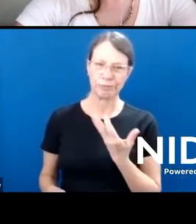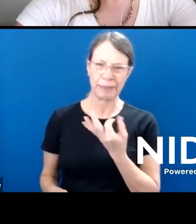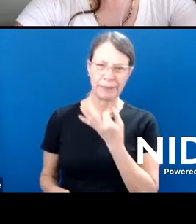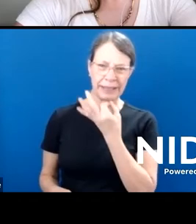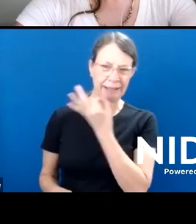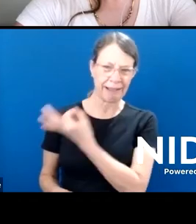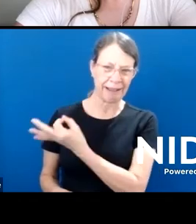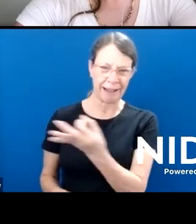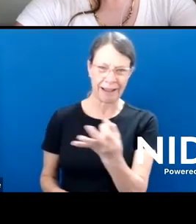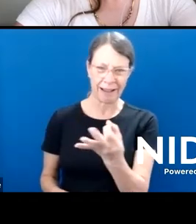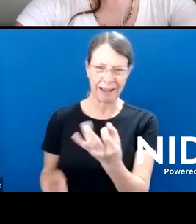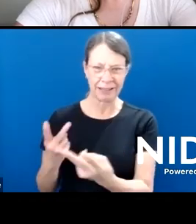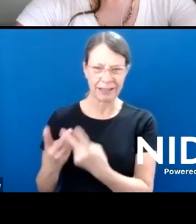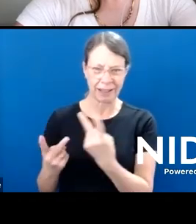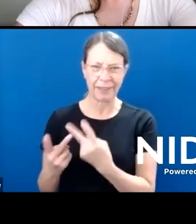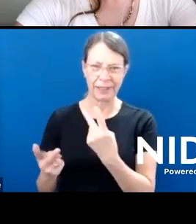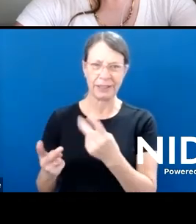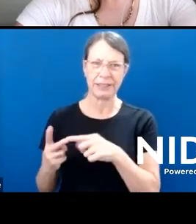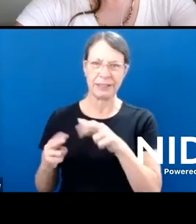deeper and